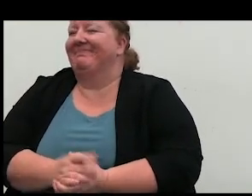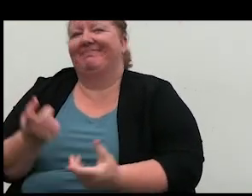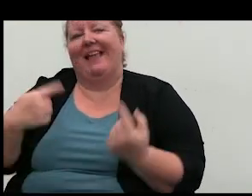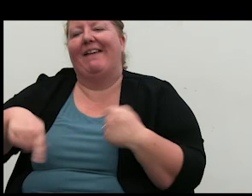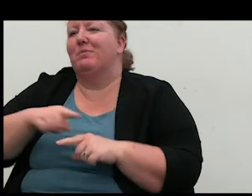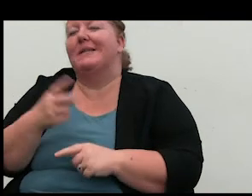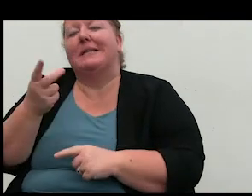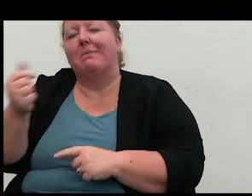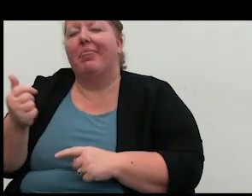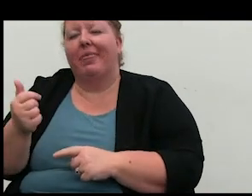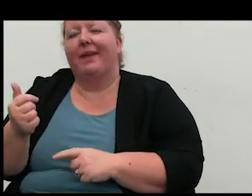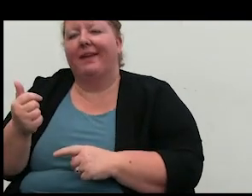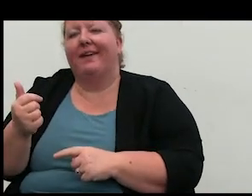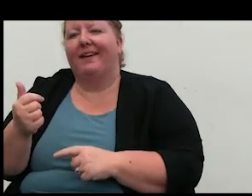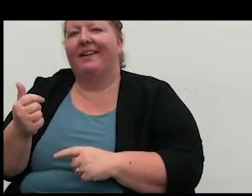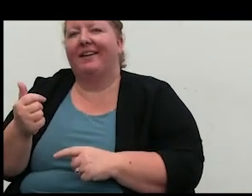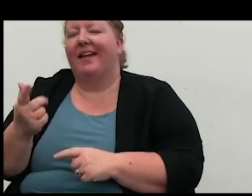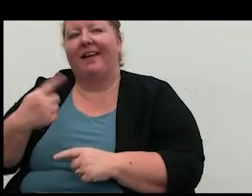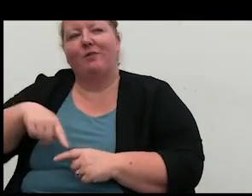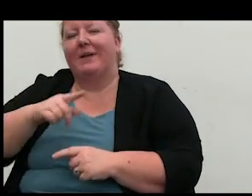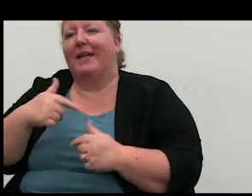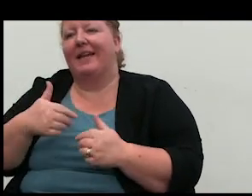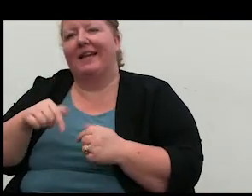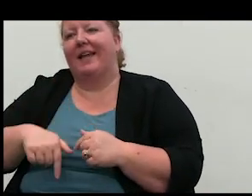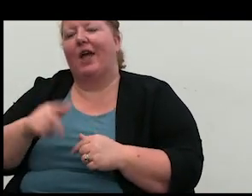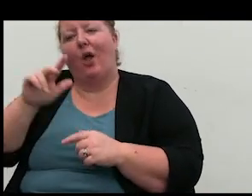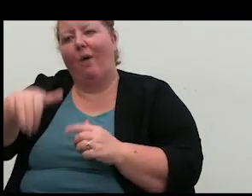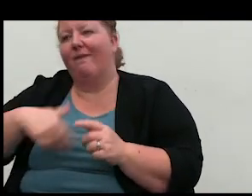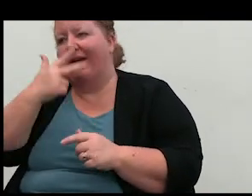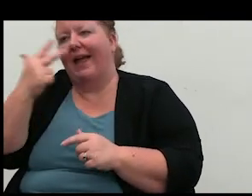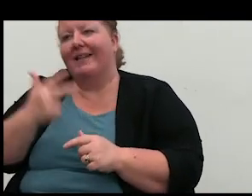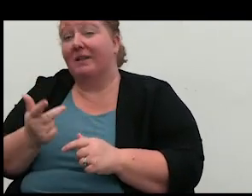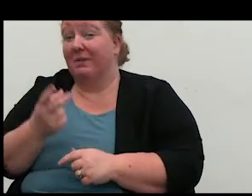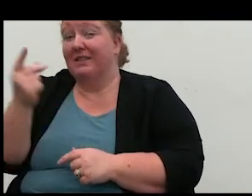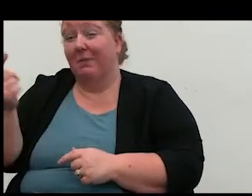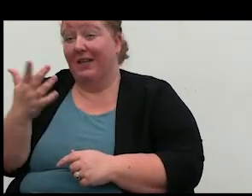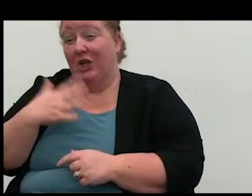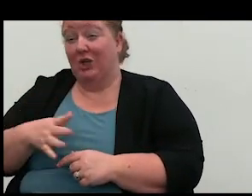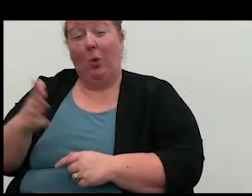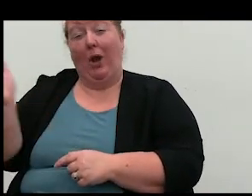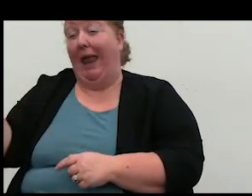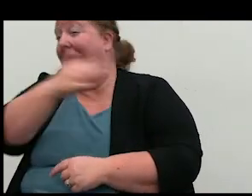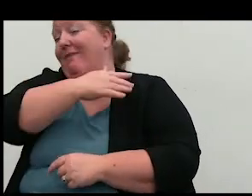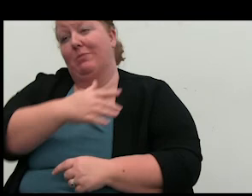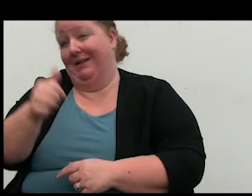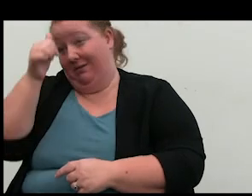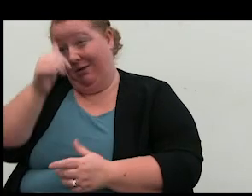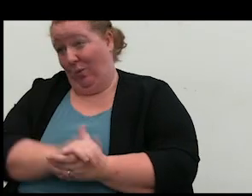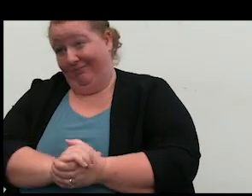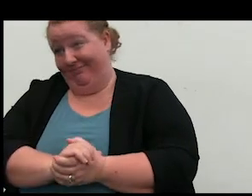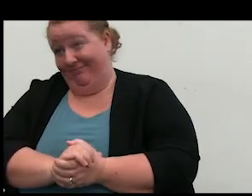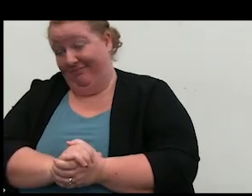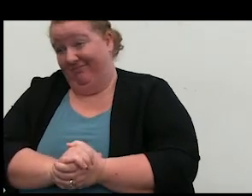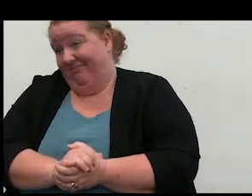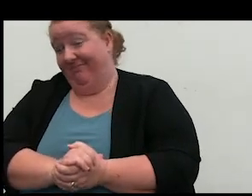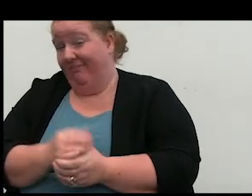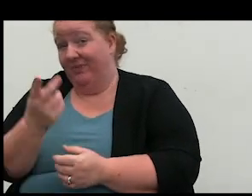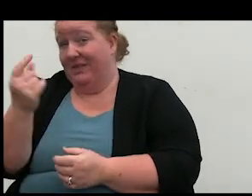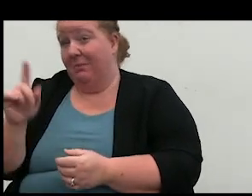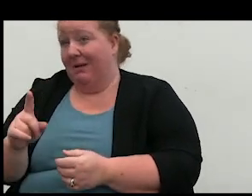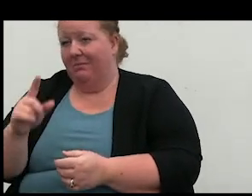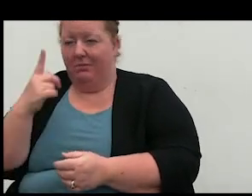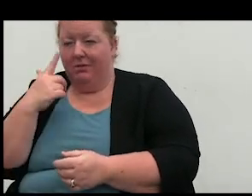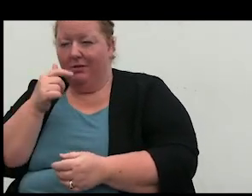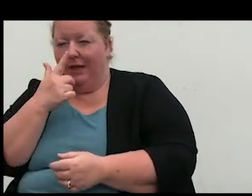Everybody has something everyone here that's over 18, you should have something that you don't want everybody to know. Okay, some people can know